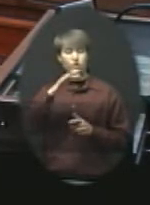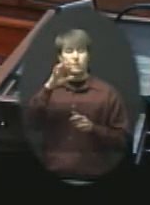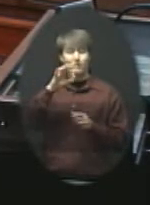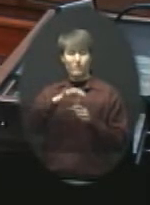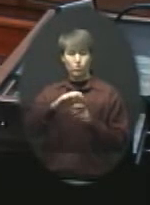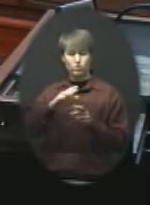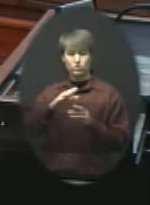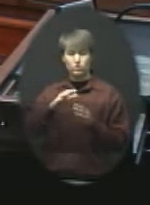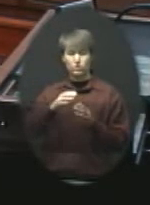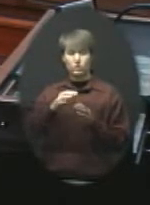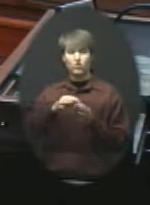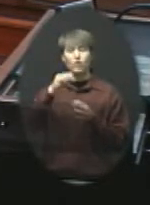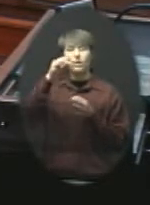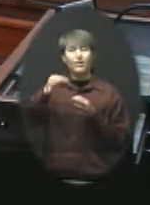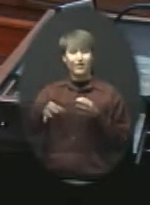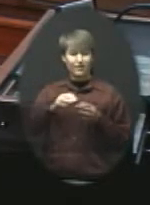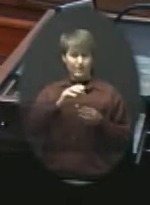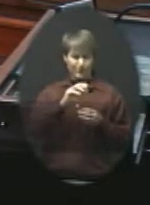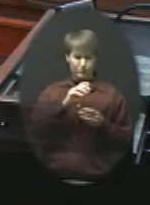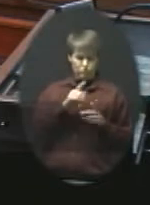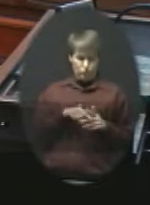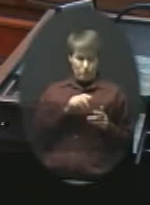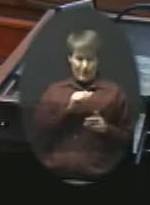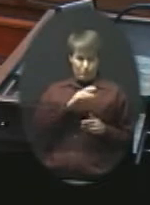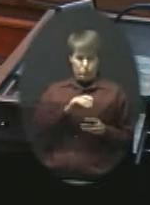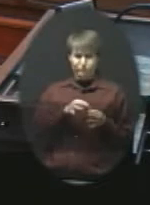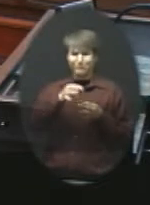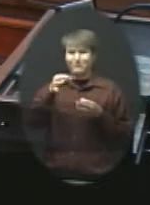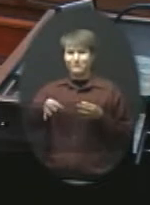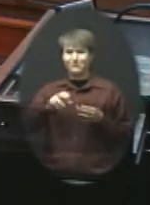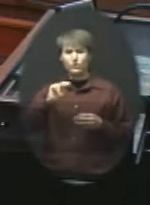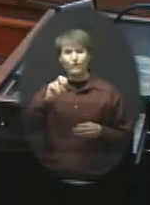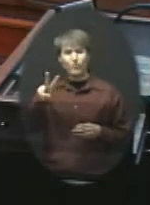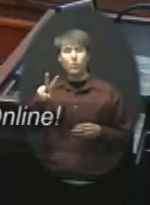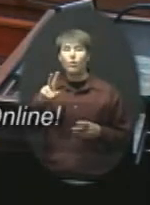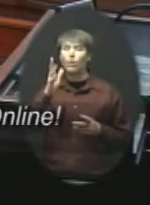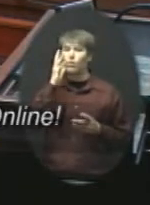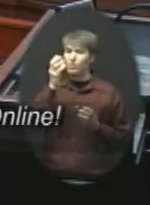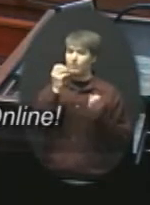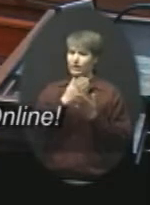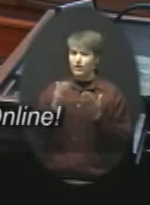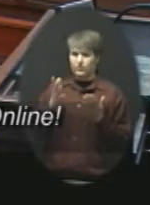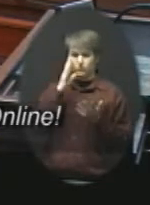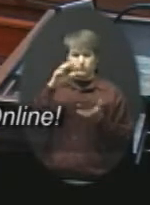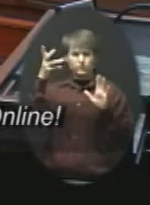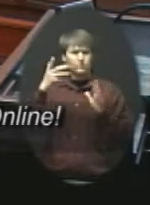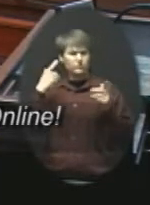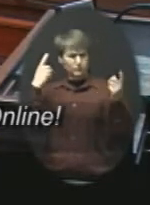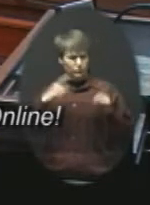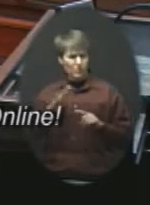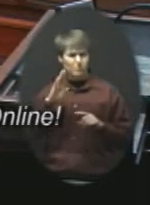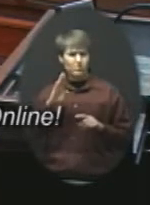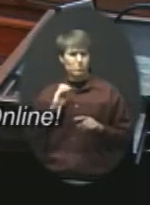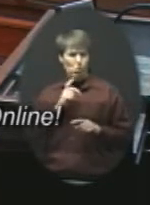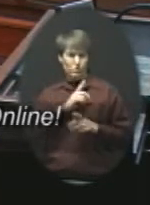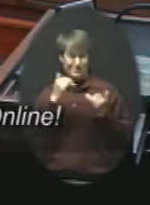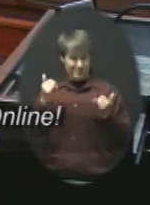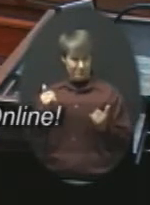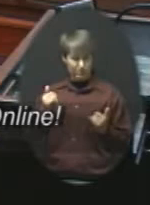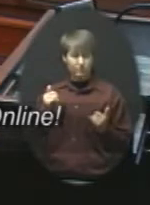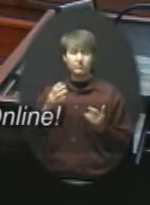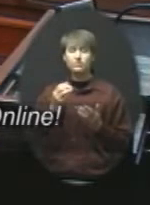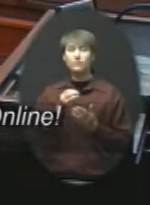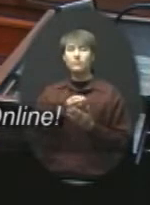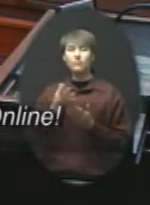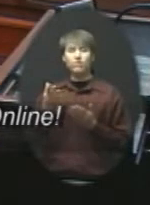from April to November, there's going to be a lot of different things that will disrupt as far as what happens with the board already. You know, a couple